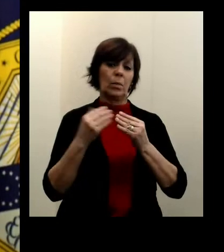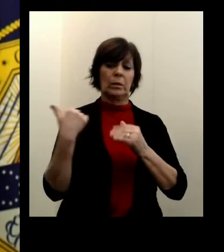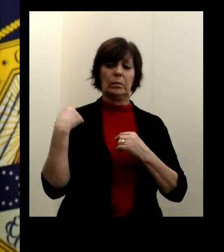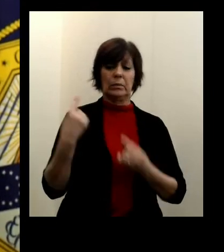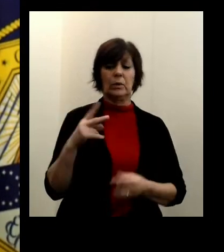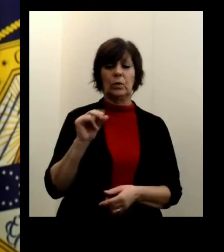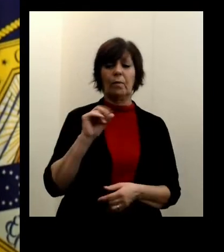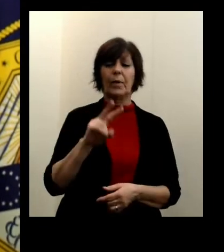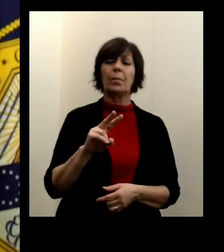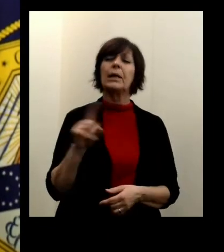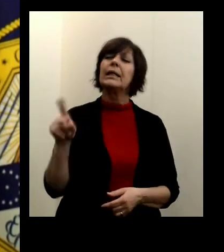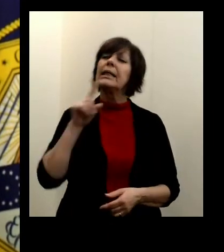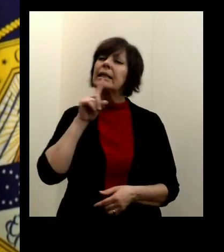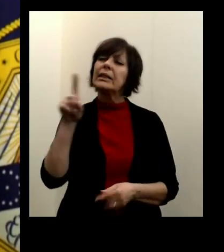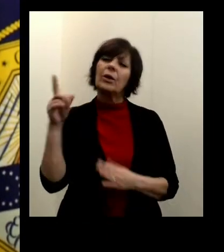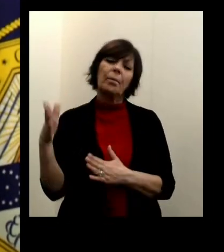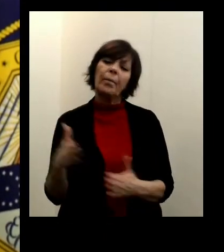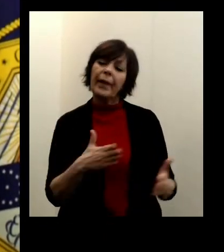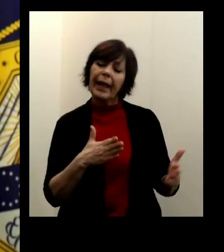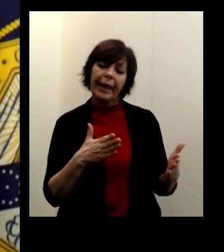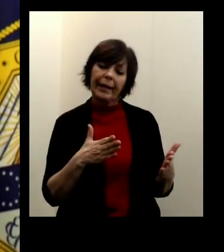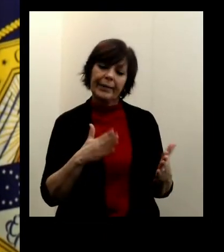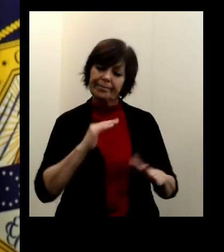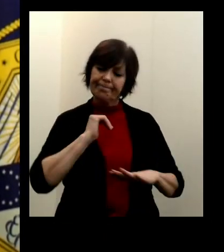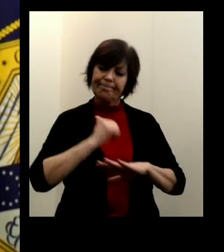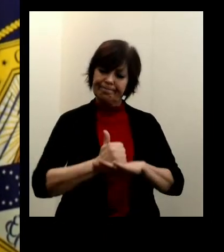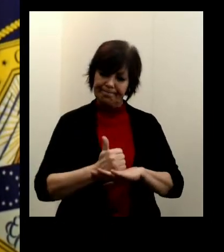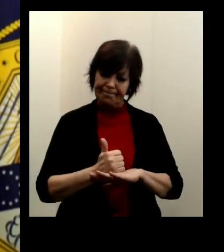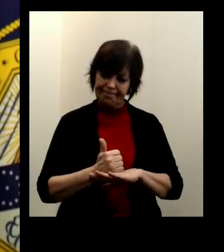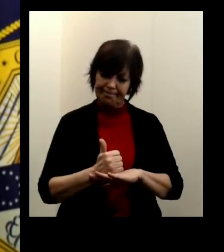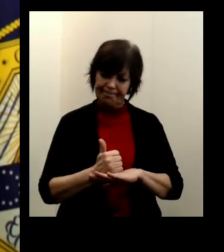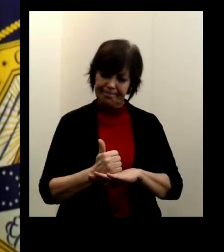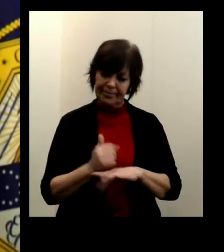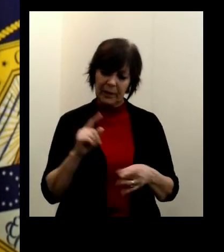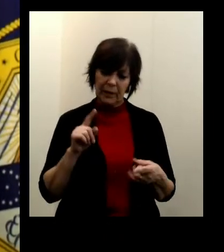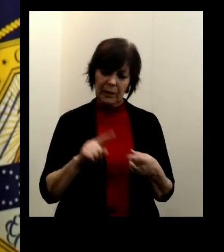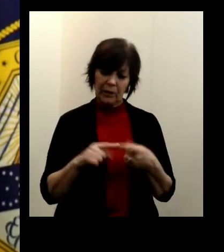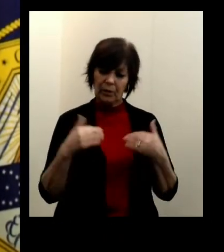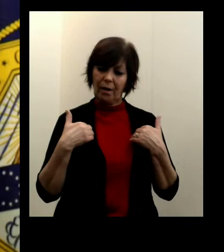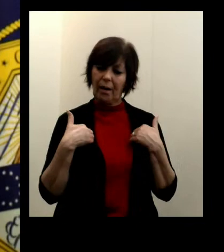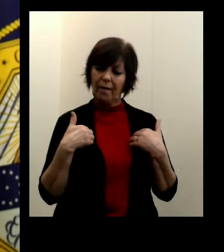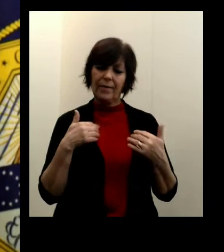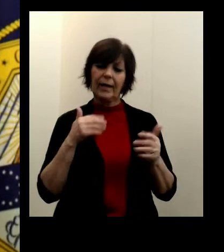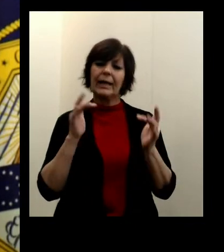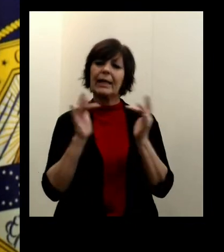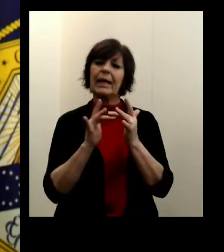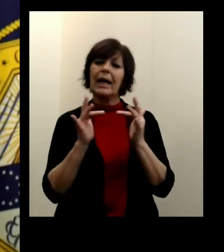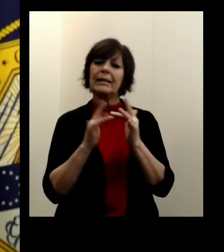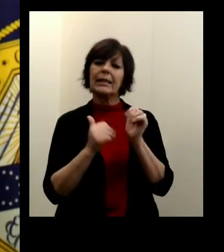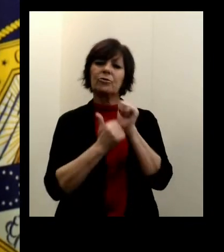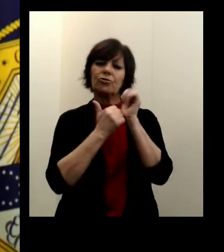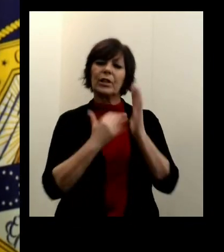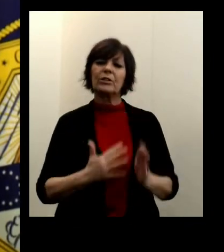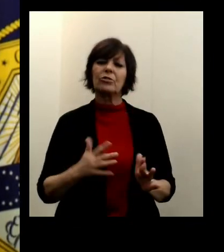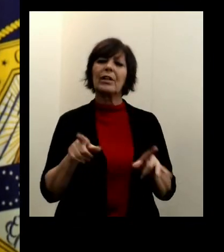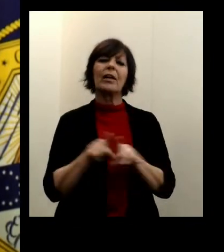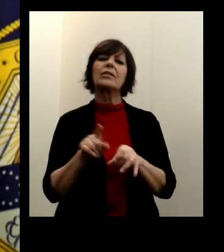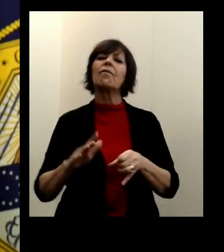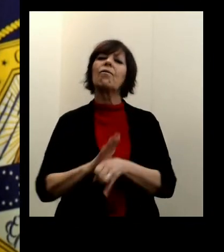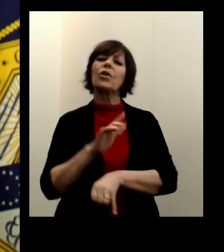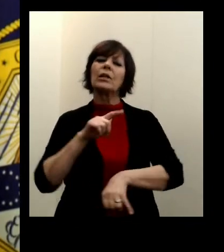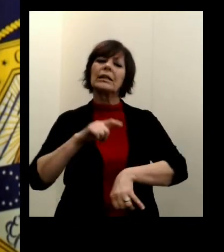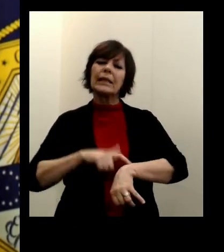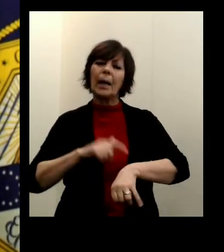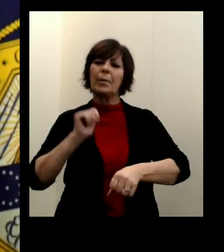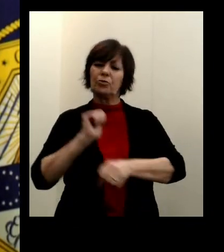November. Is there any plan in place to have contact tracers as a full-time position in